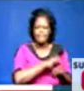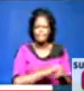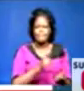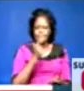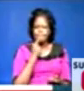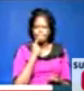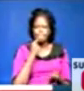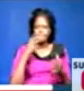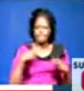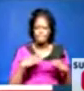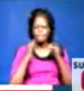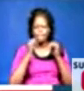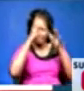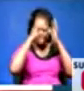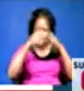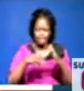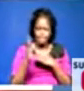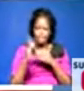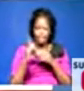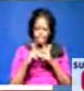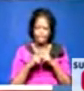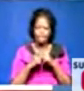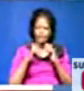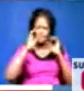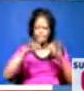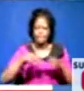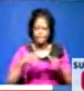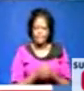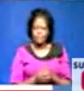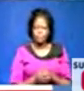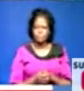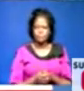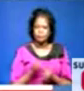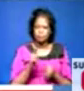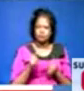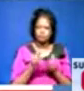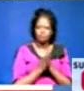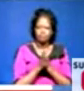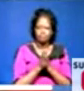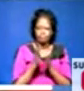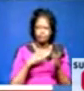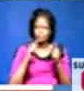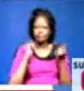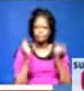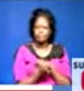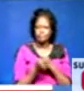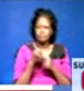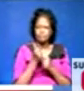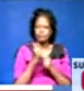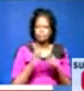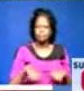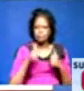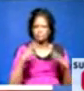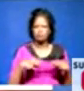and innovative way of venturing into agriculture. This adds to my intrinsic motivation of changing and making lives of others